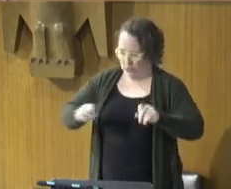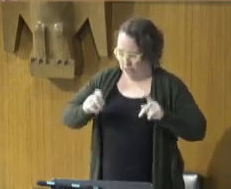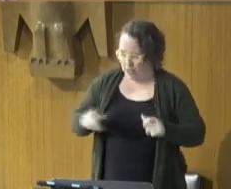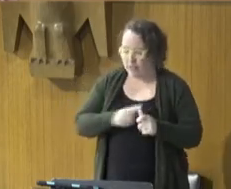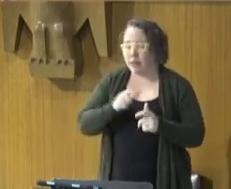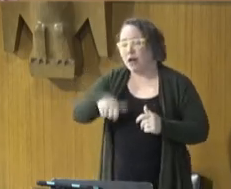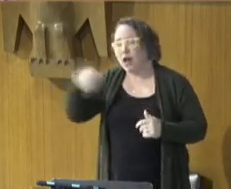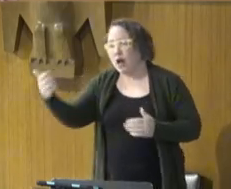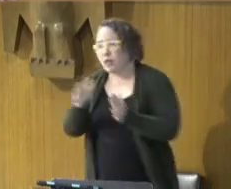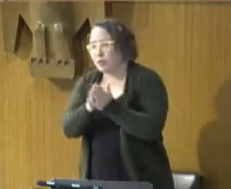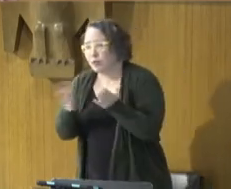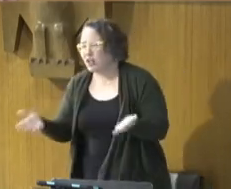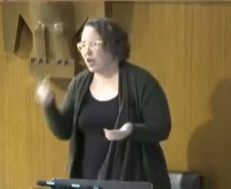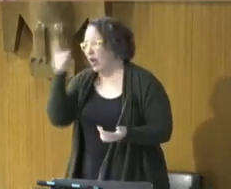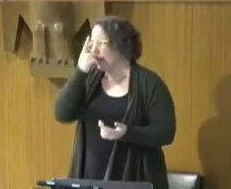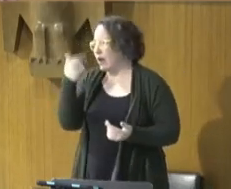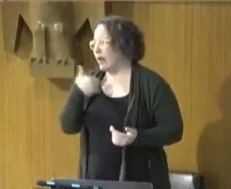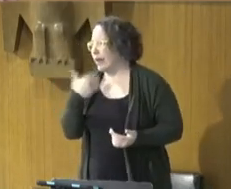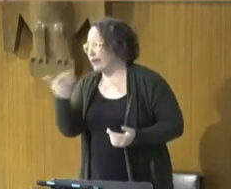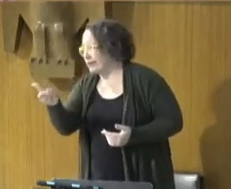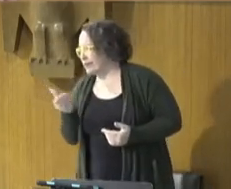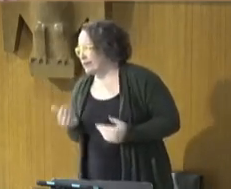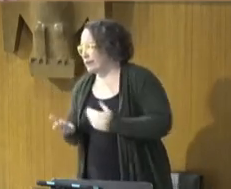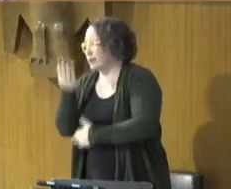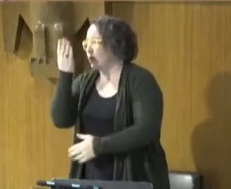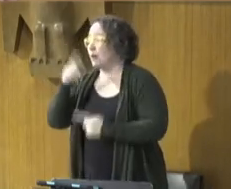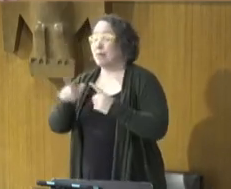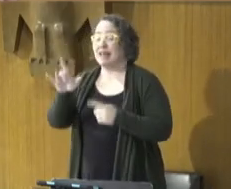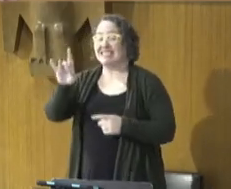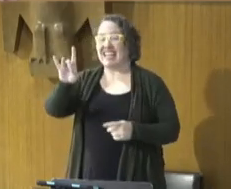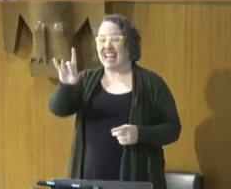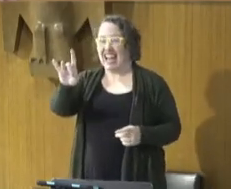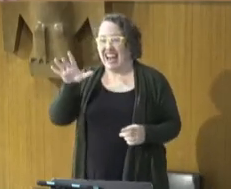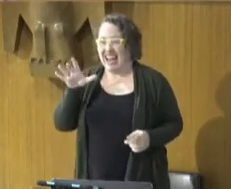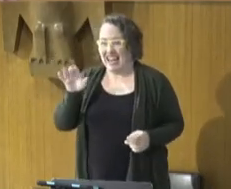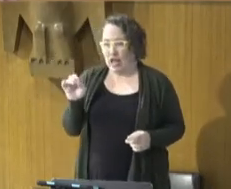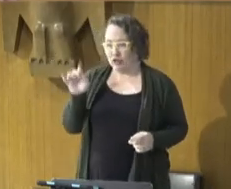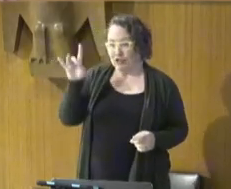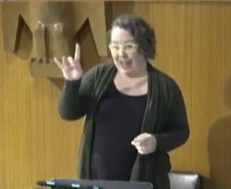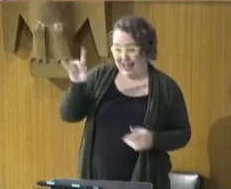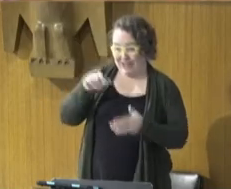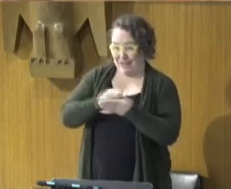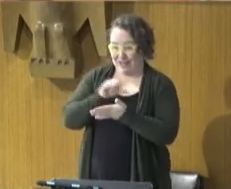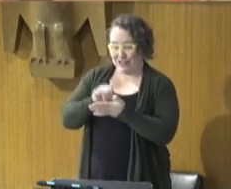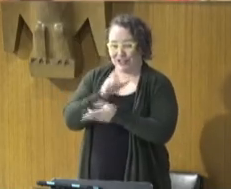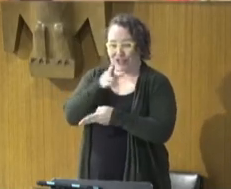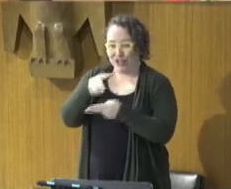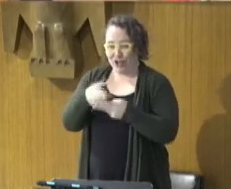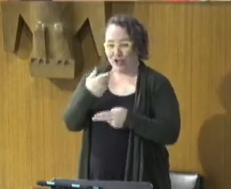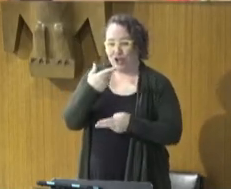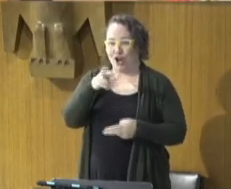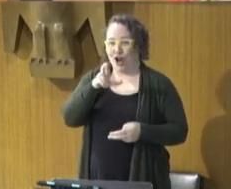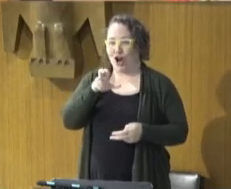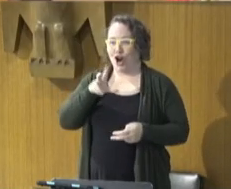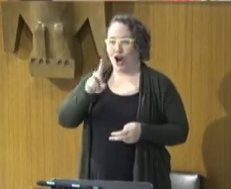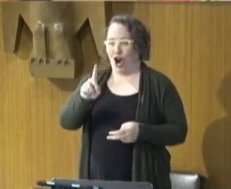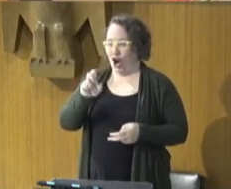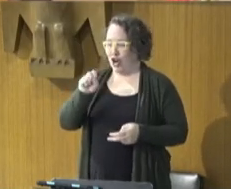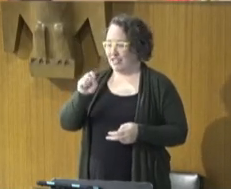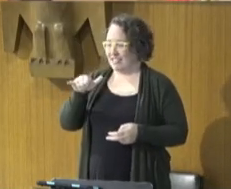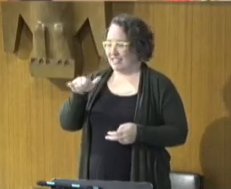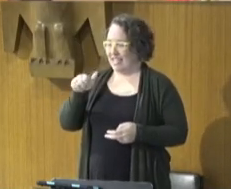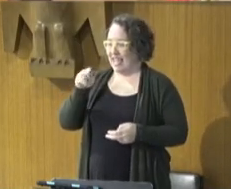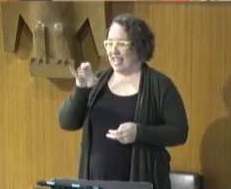this other book. I thought I had it with me to show you, but it is 808 pages long, and it's called Hard Sayings of the Bible.